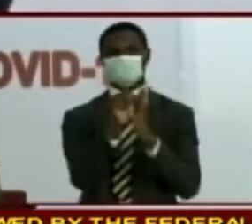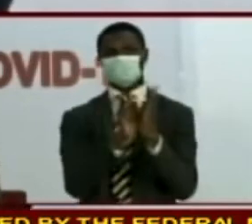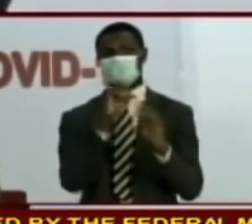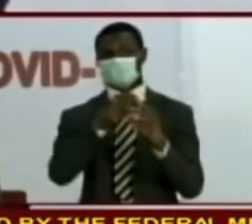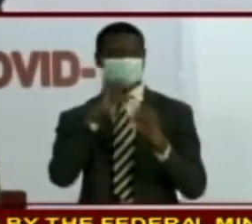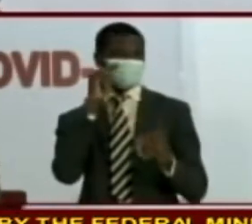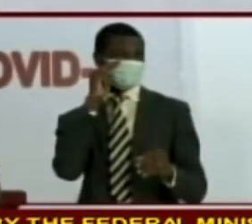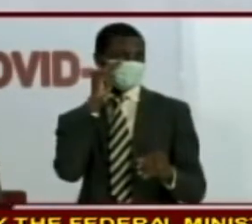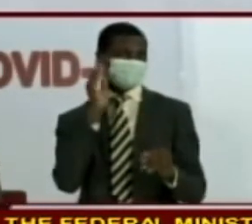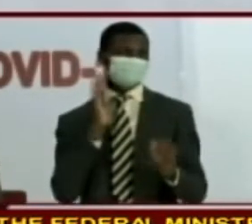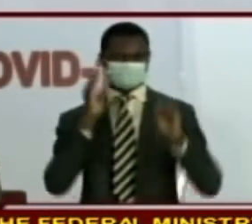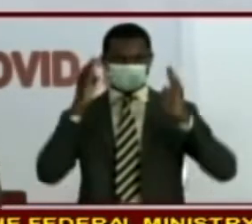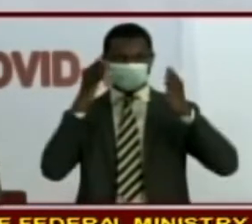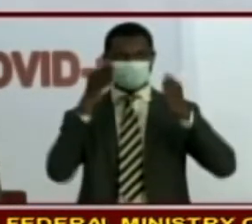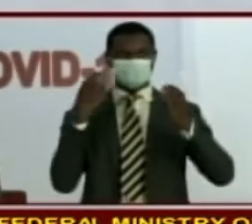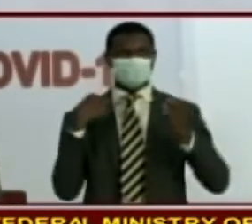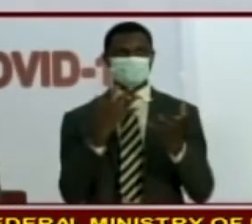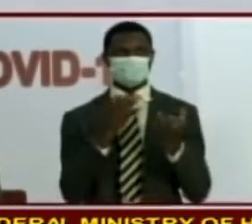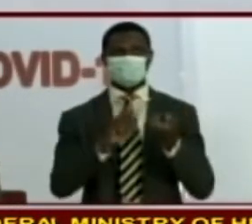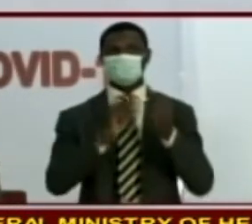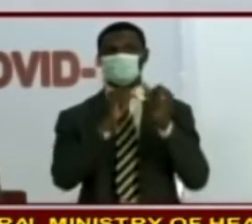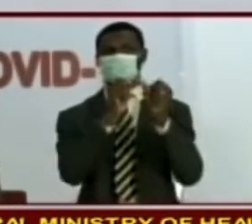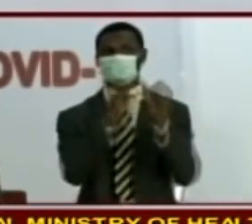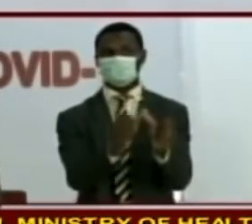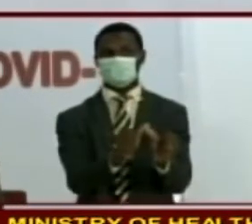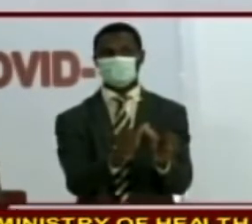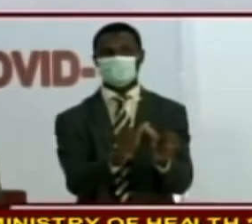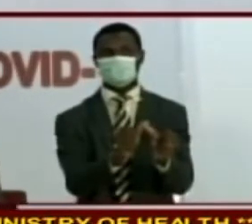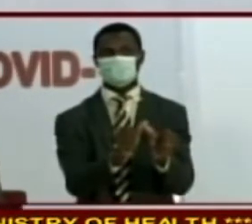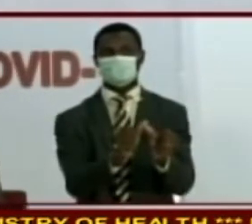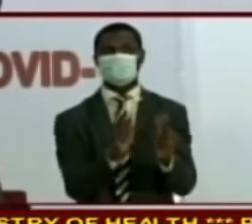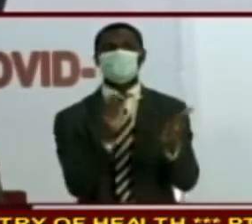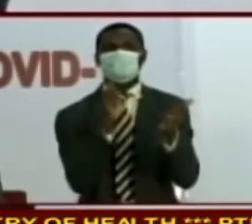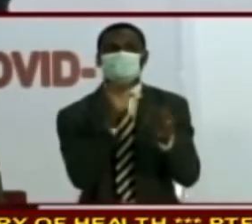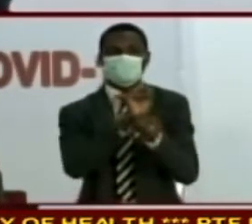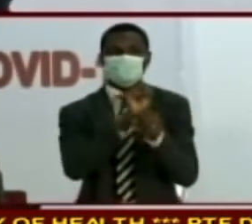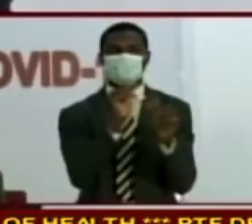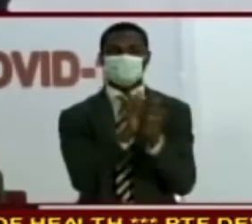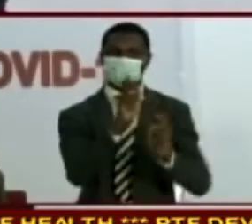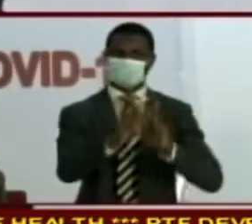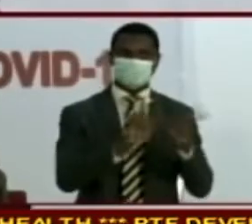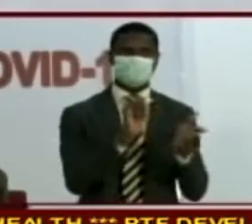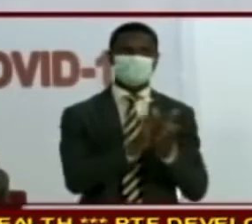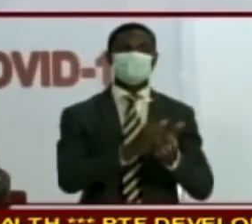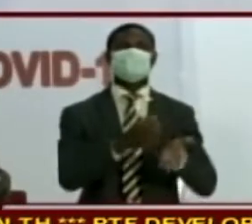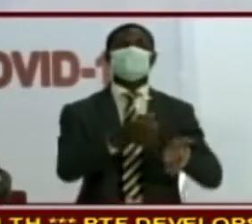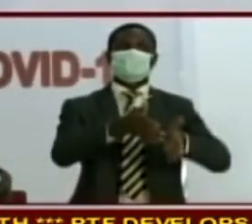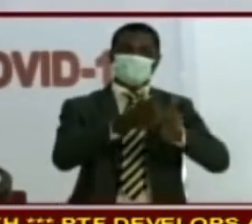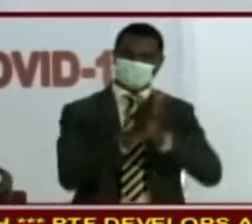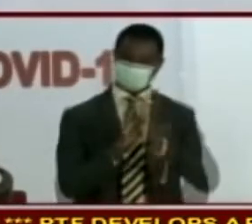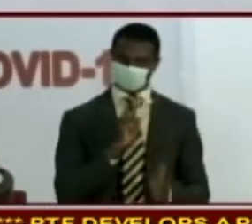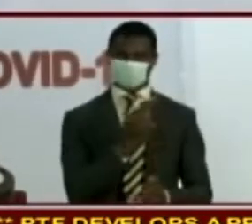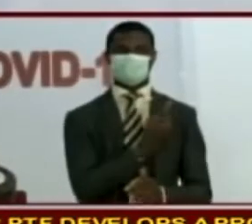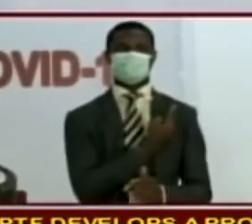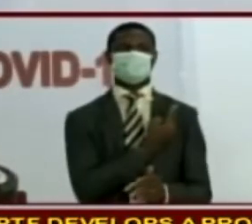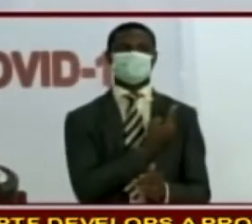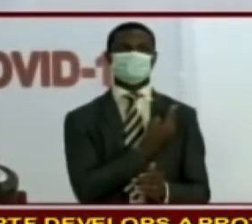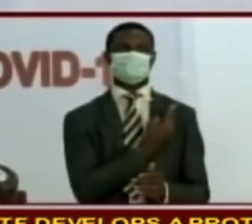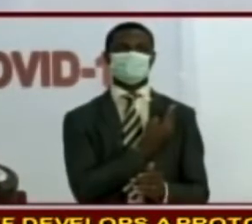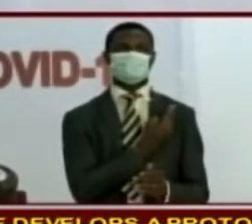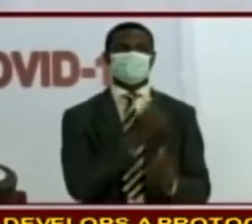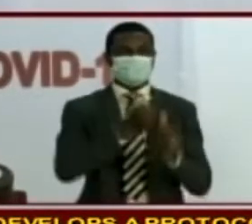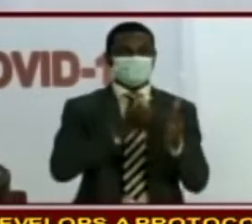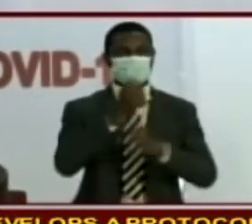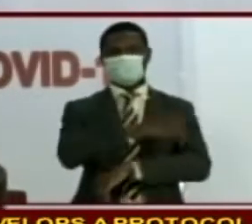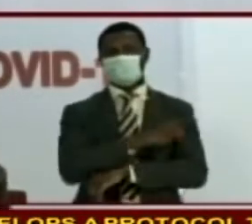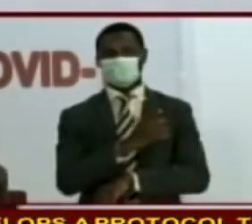to be states requesting and the people living in those states. Every day, almost every single day, I'm having